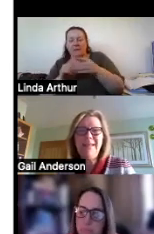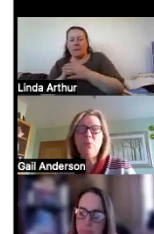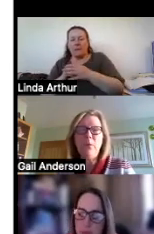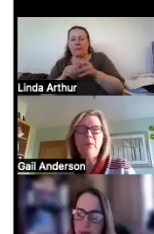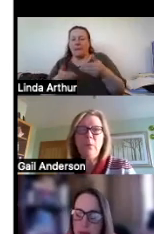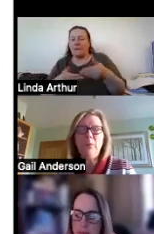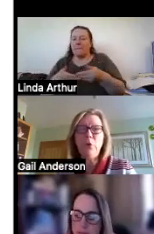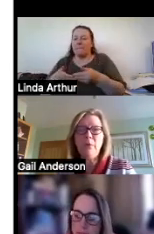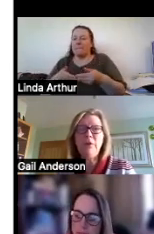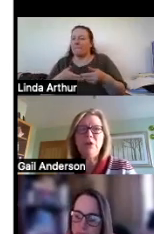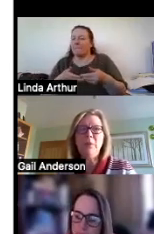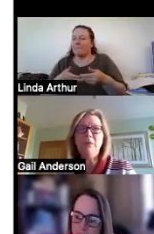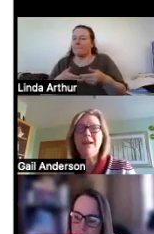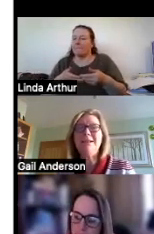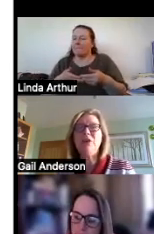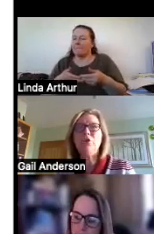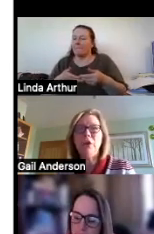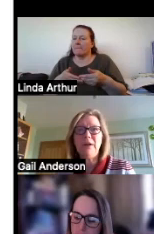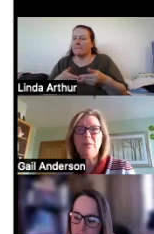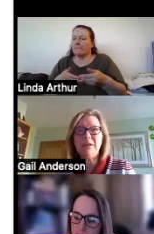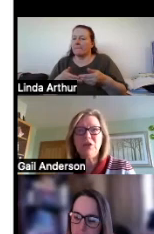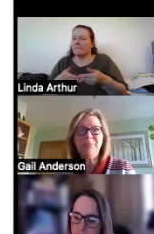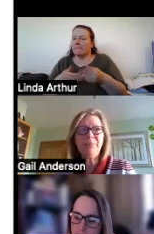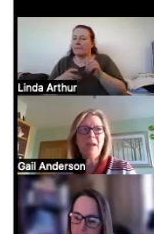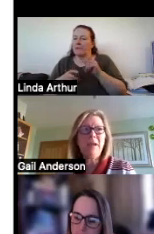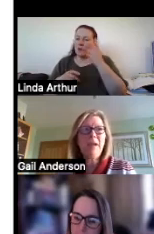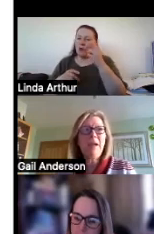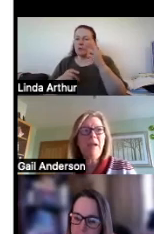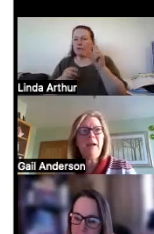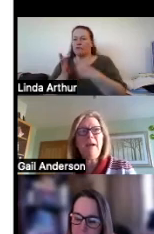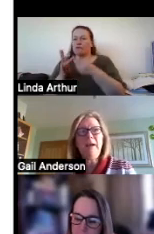in the, what we would normally refer to in midwifery as the crowning position.